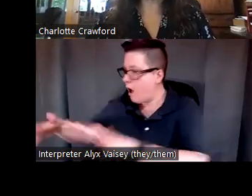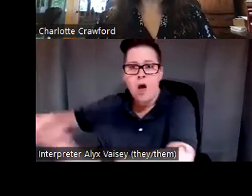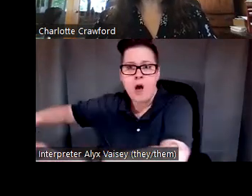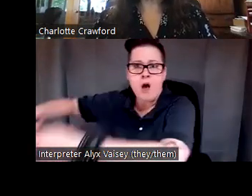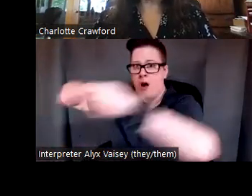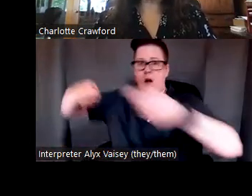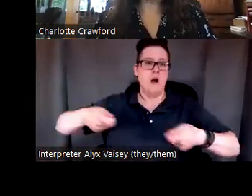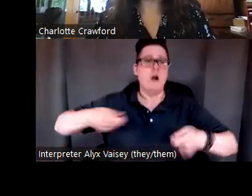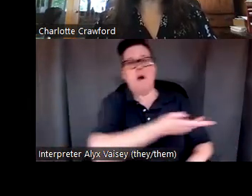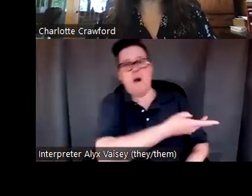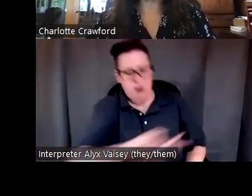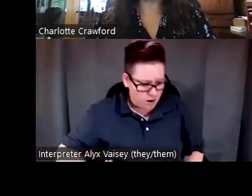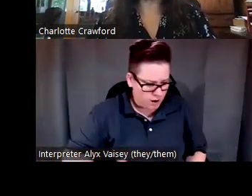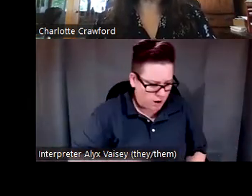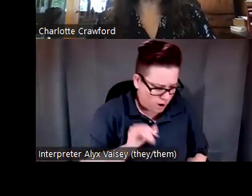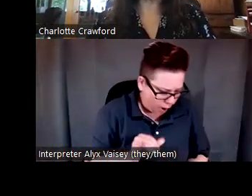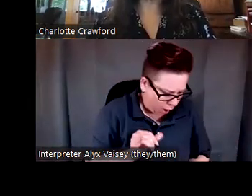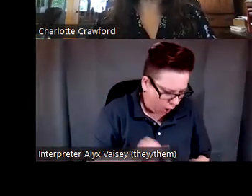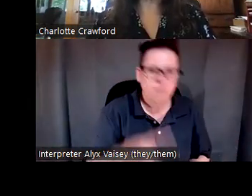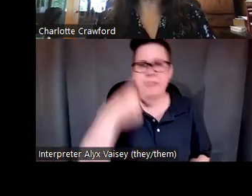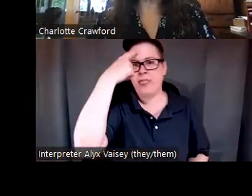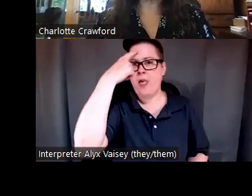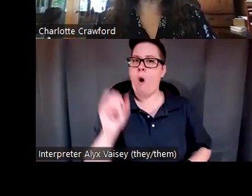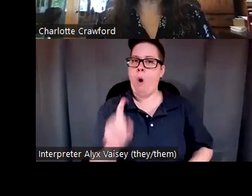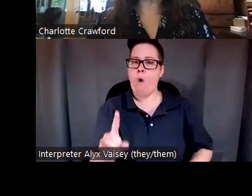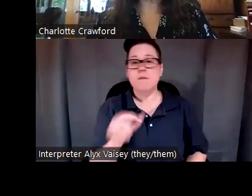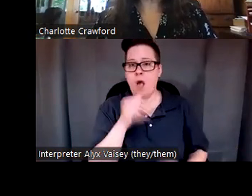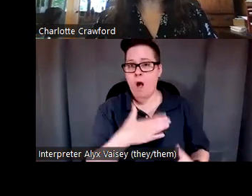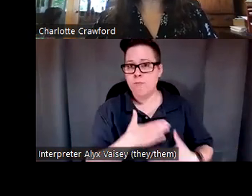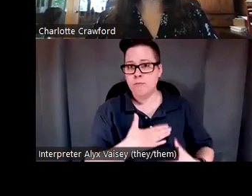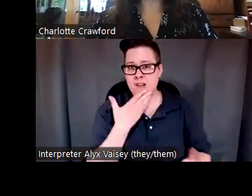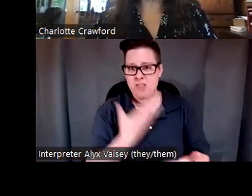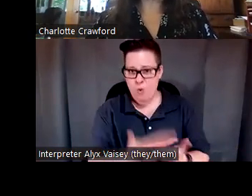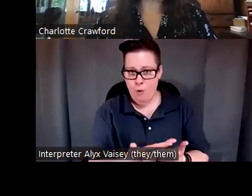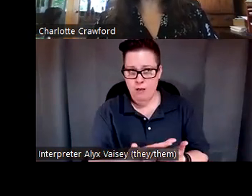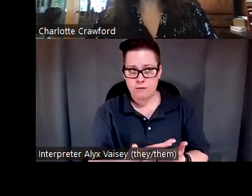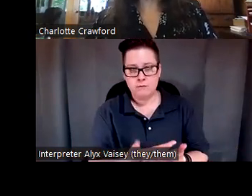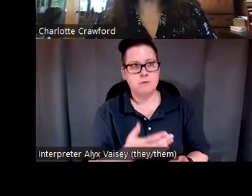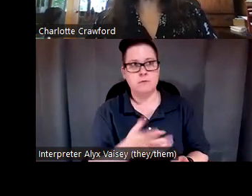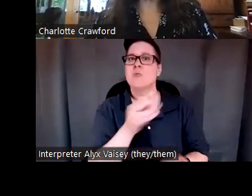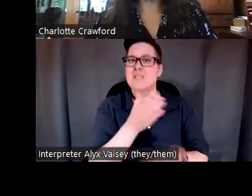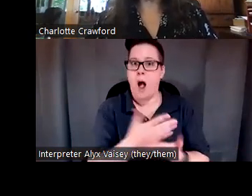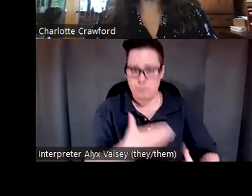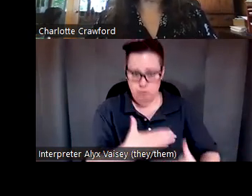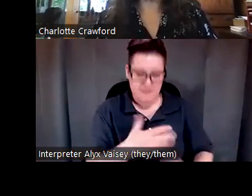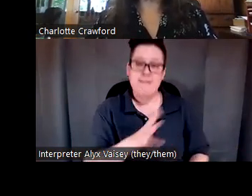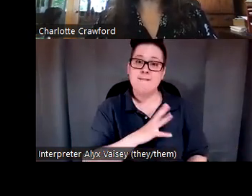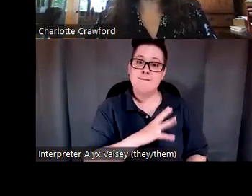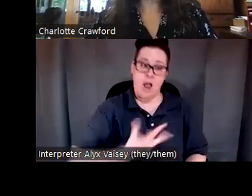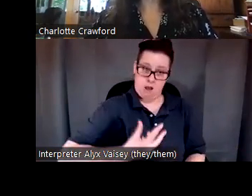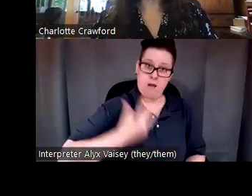ground, realized she was probably an overdose. She wasn't breathing well, or actually she wasn't breathing, gave her the